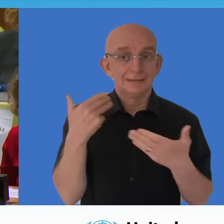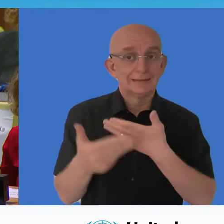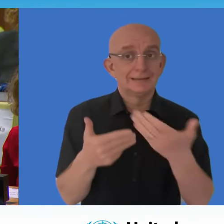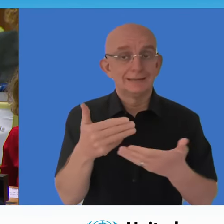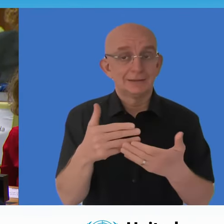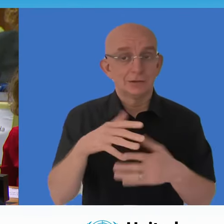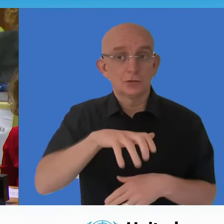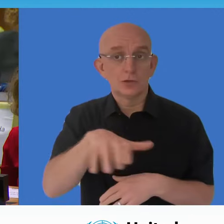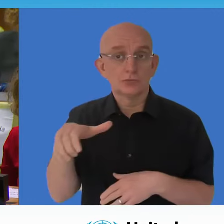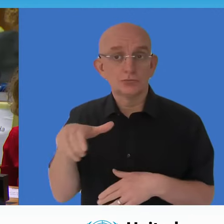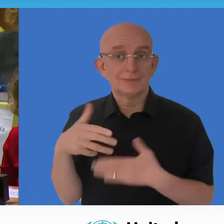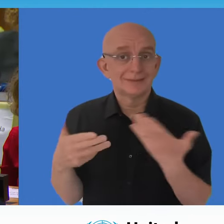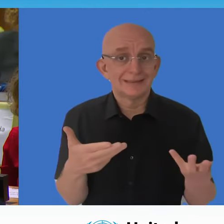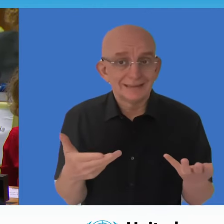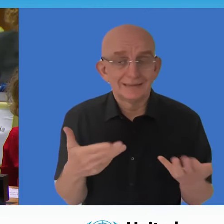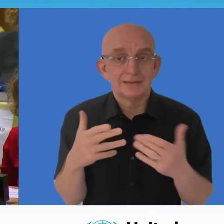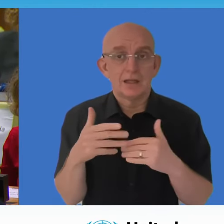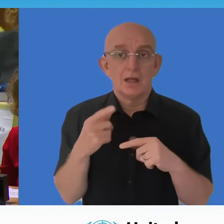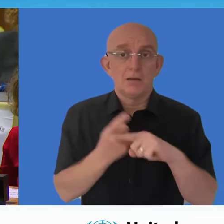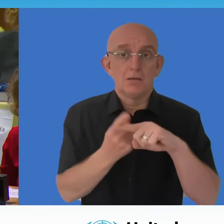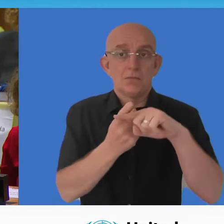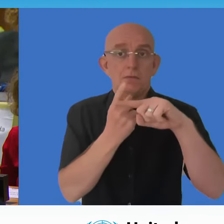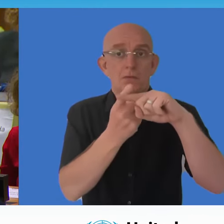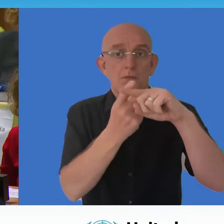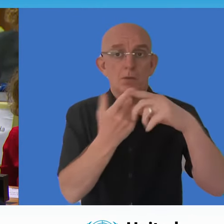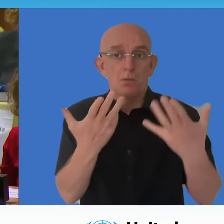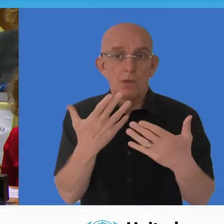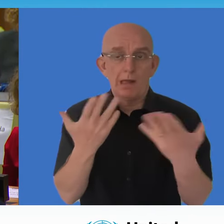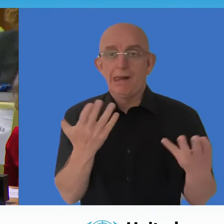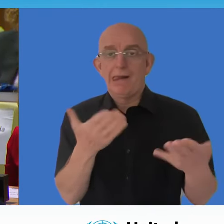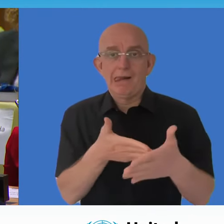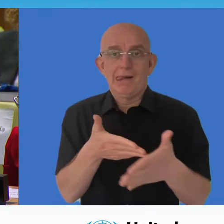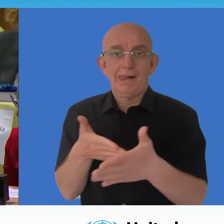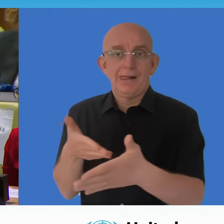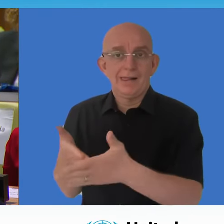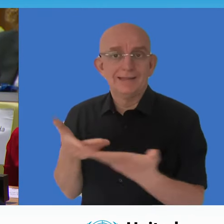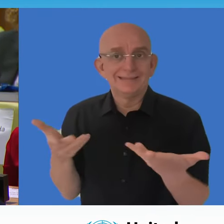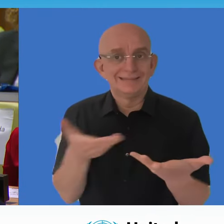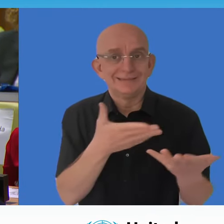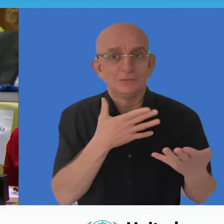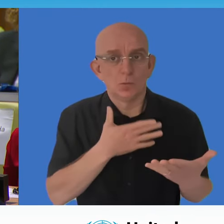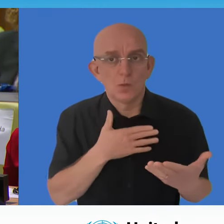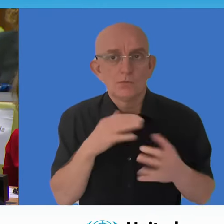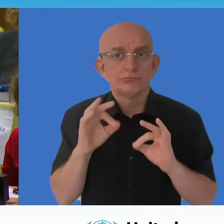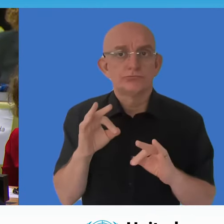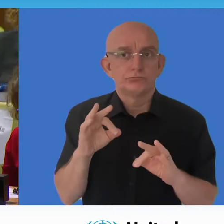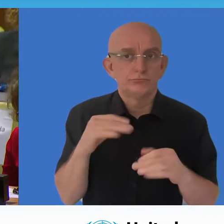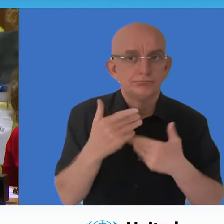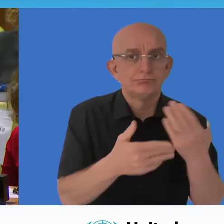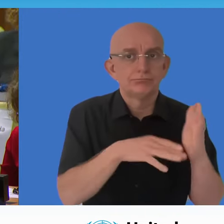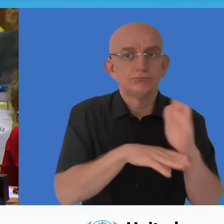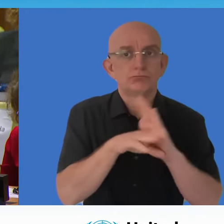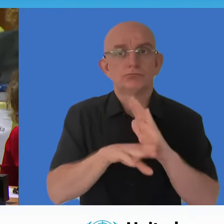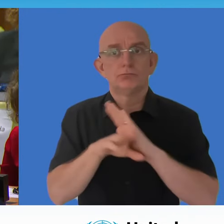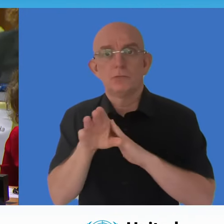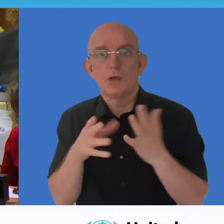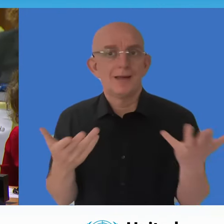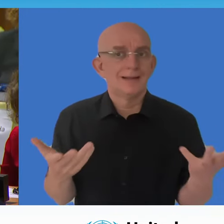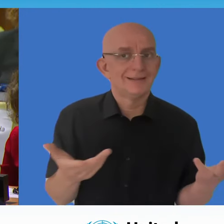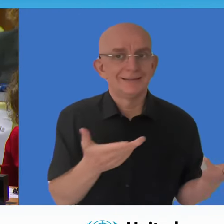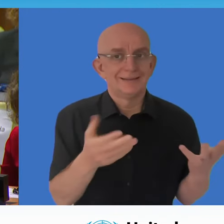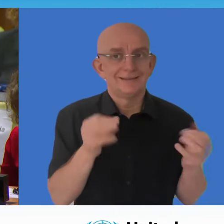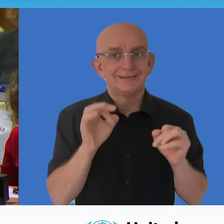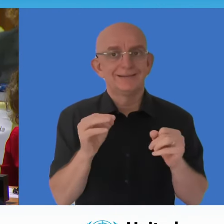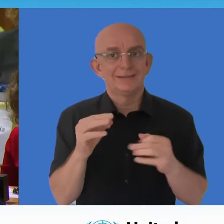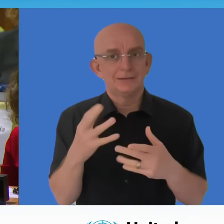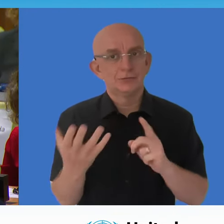needed for sustainable growth and development and the realization of human rights. It is noteworthy that the